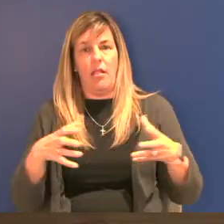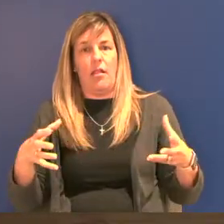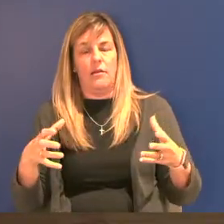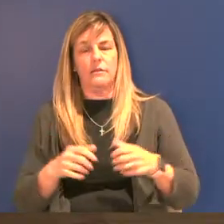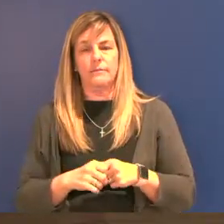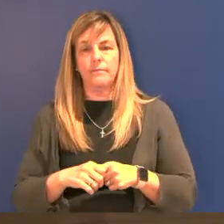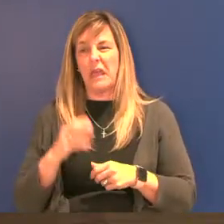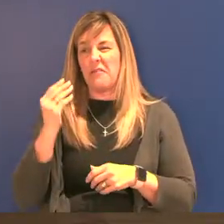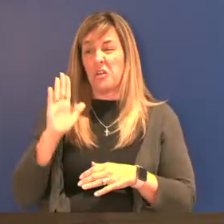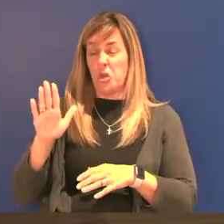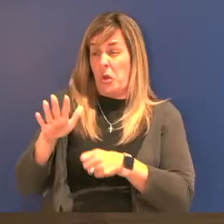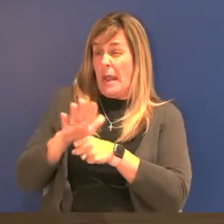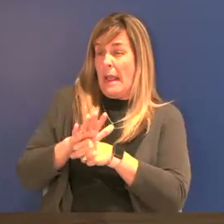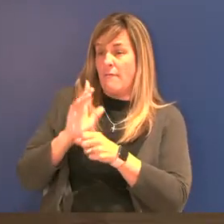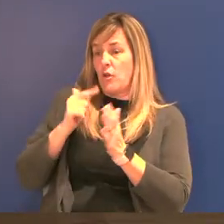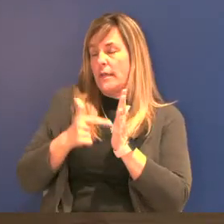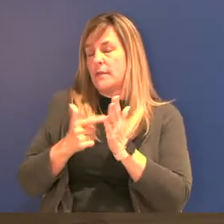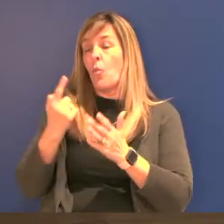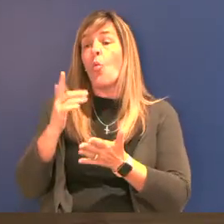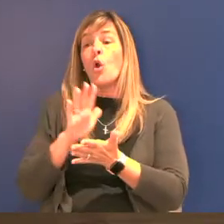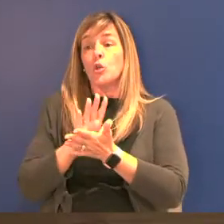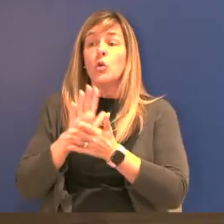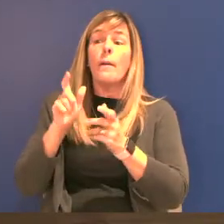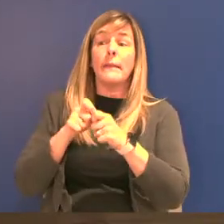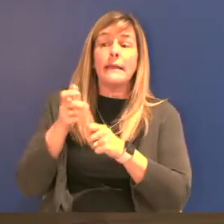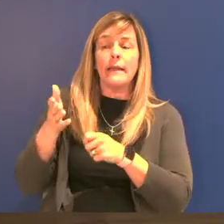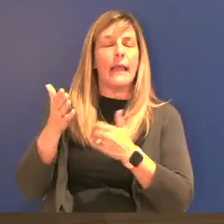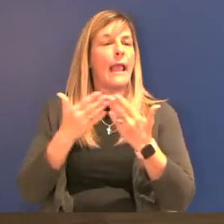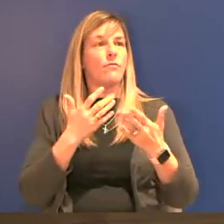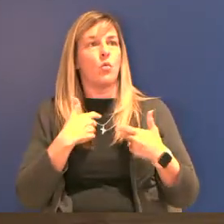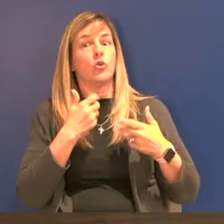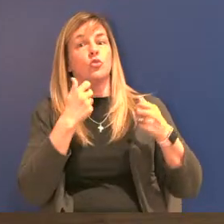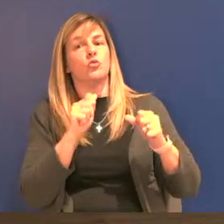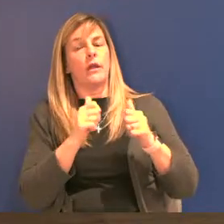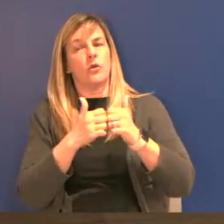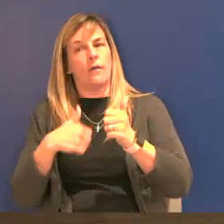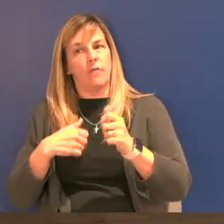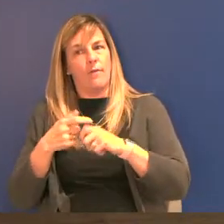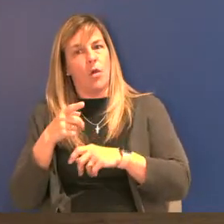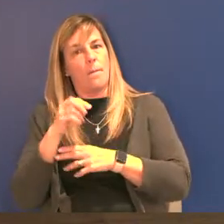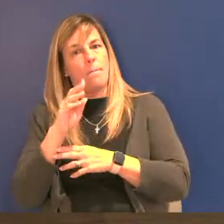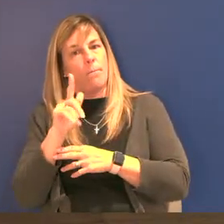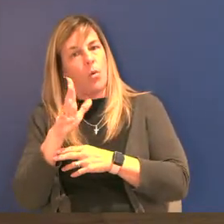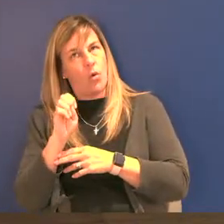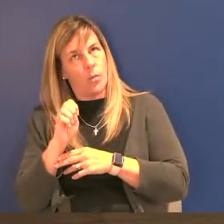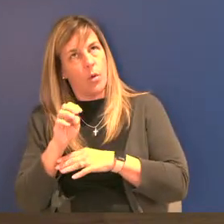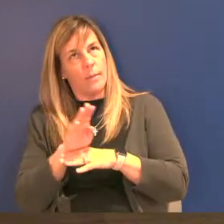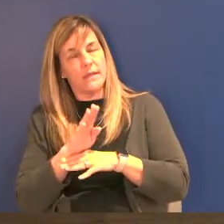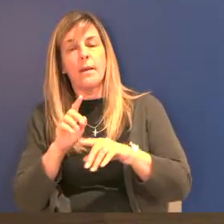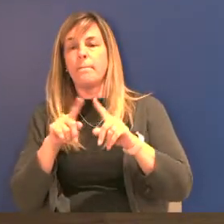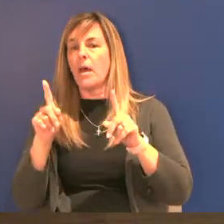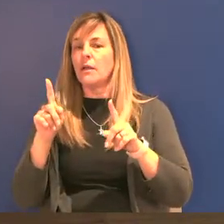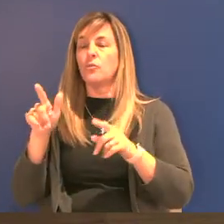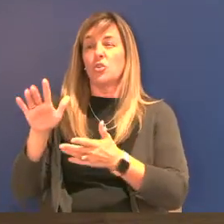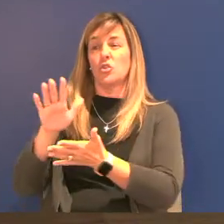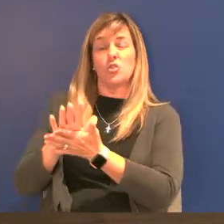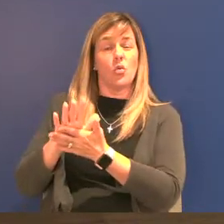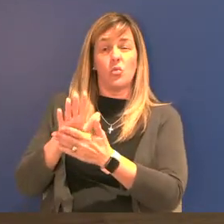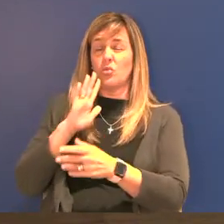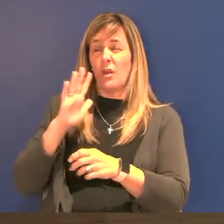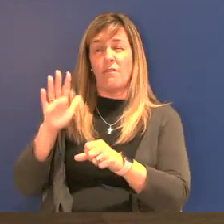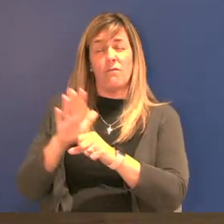for example, there was one school in particular, even though we're trying to get away from the portable business, it was a school where it was